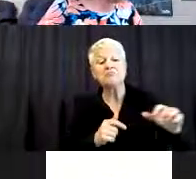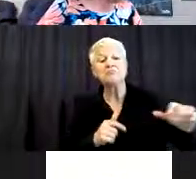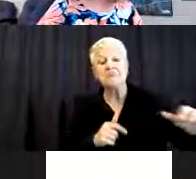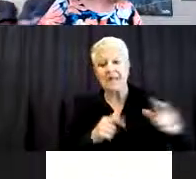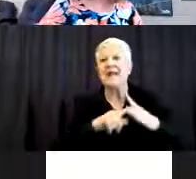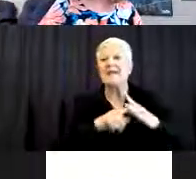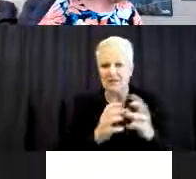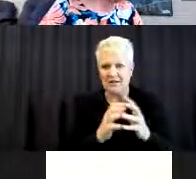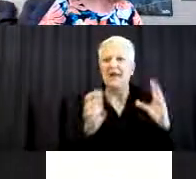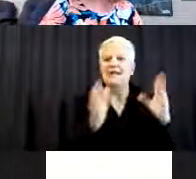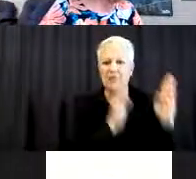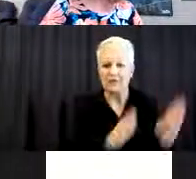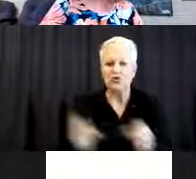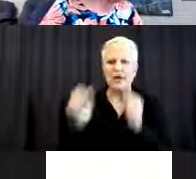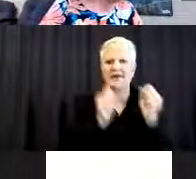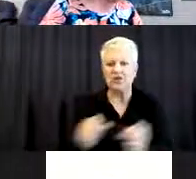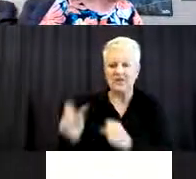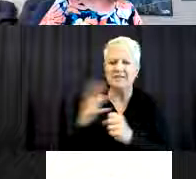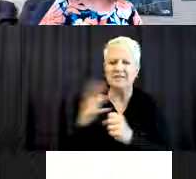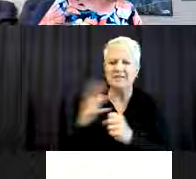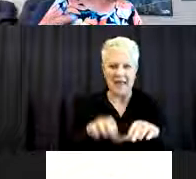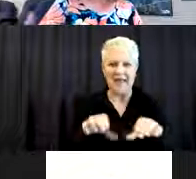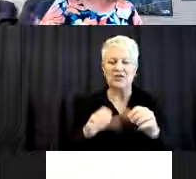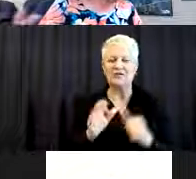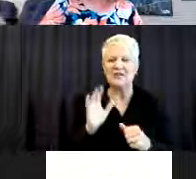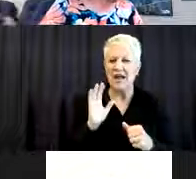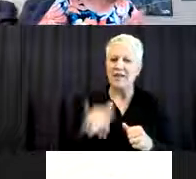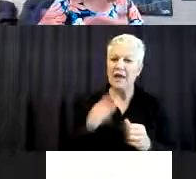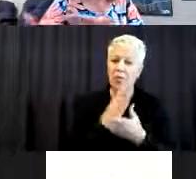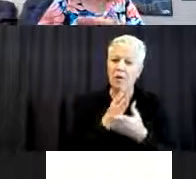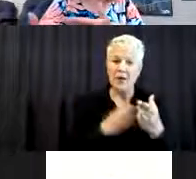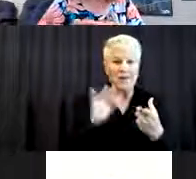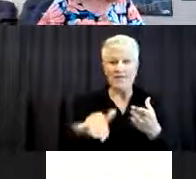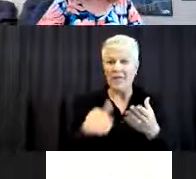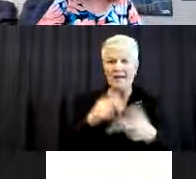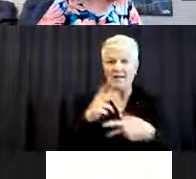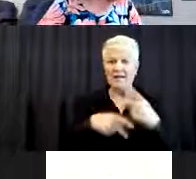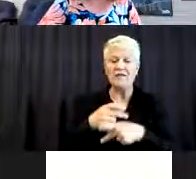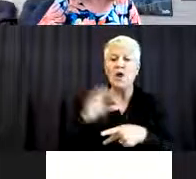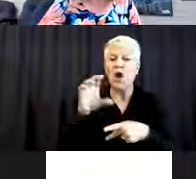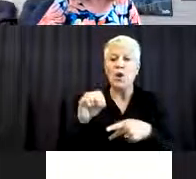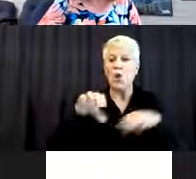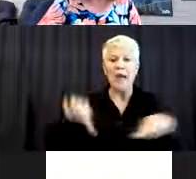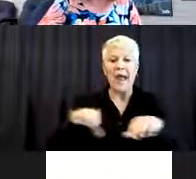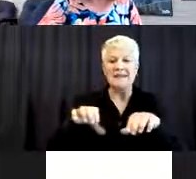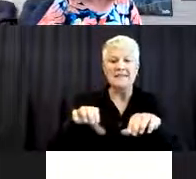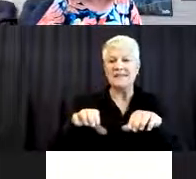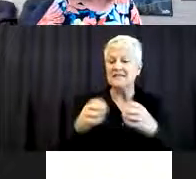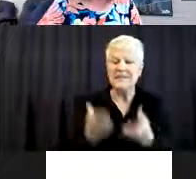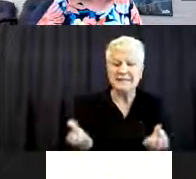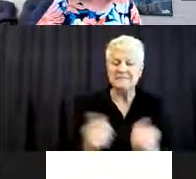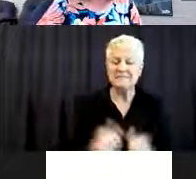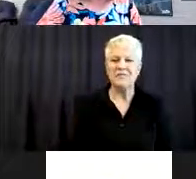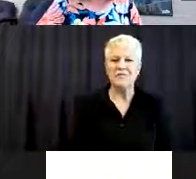lot of the strategies and the actions that were a part of that kind of co-acting activity.